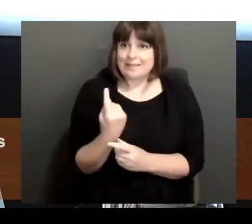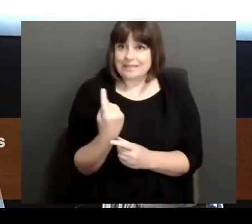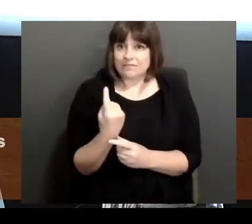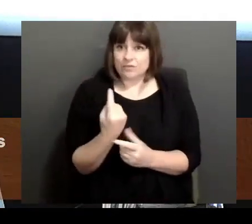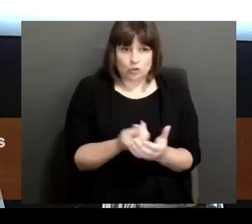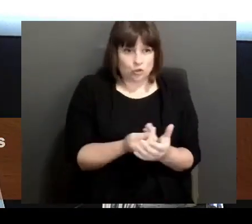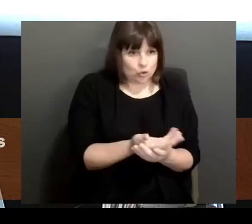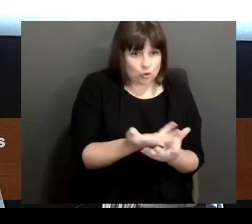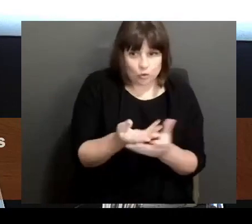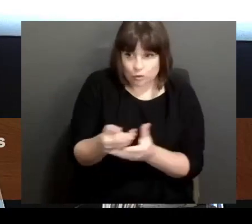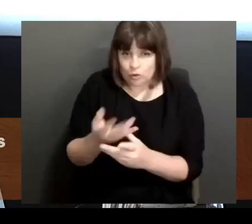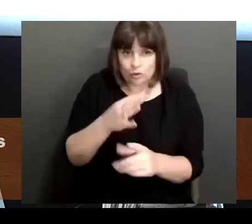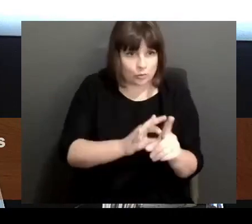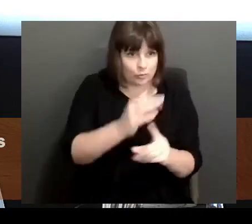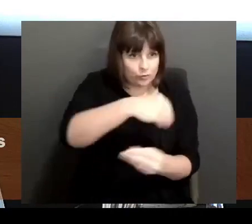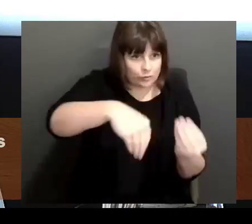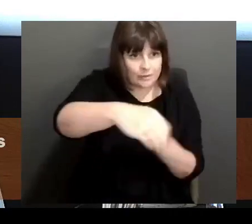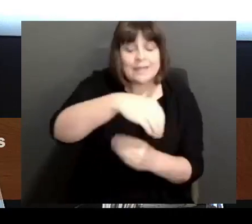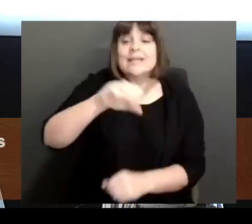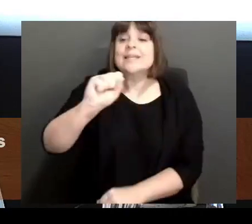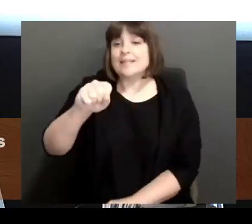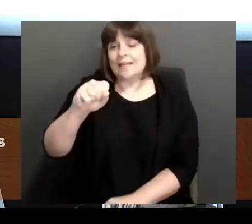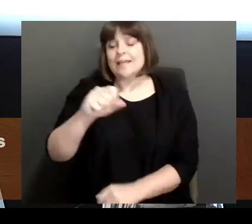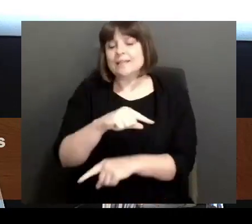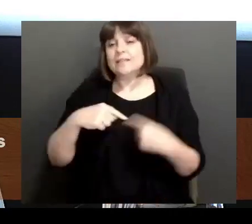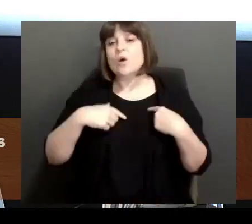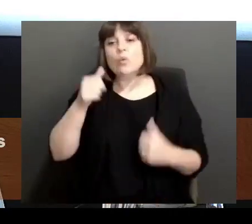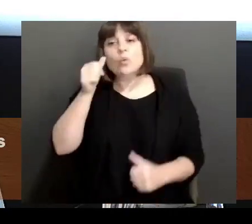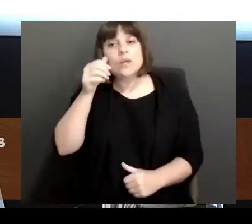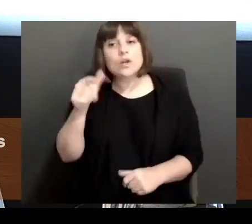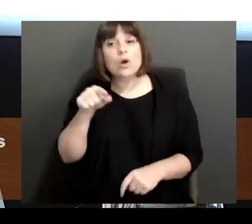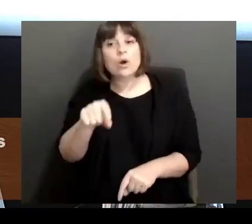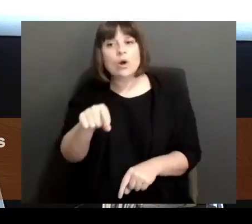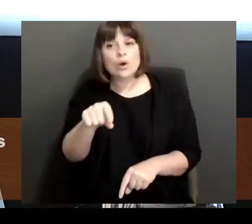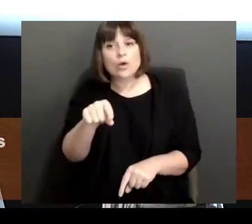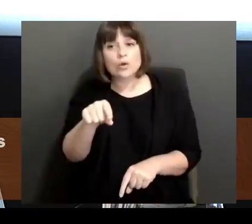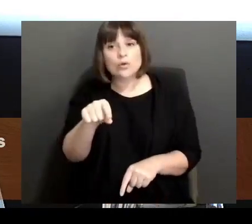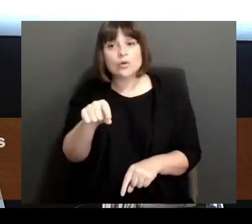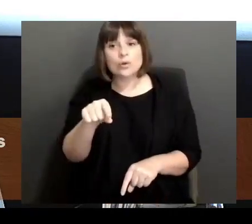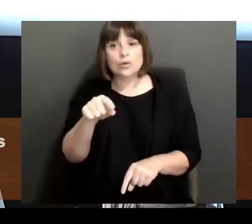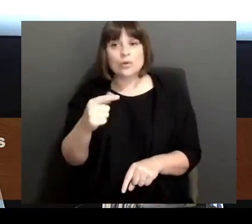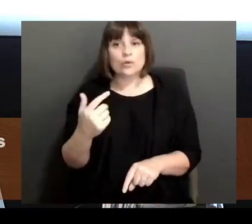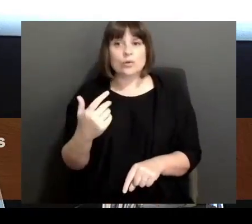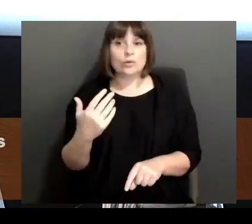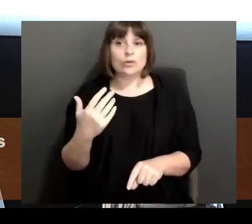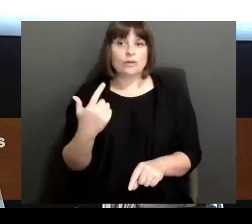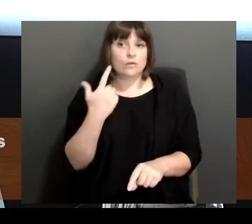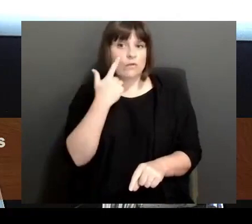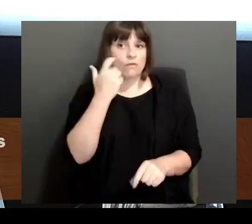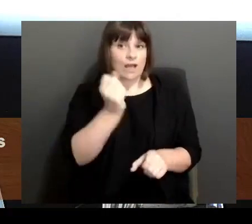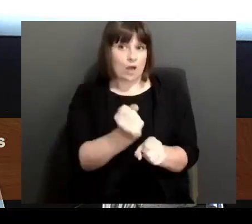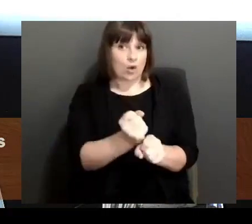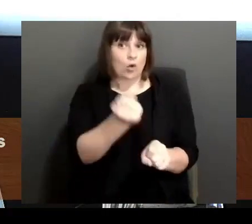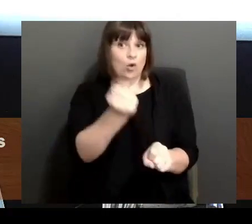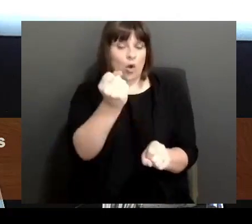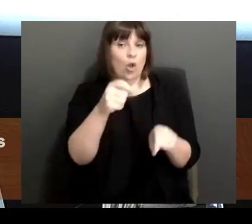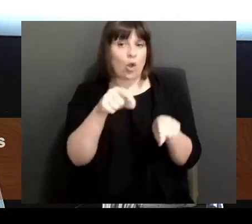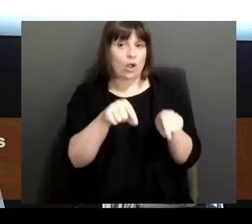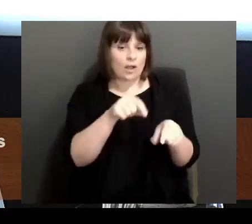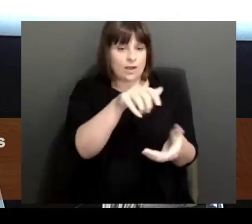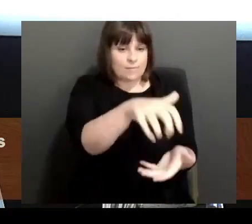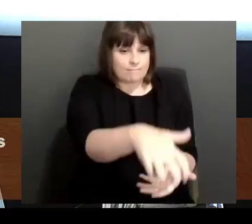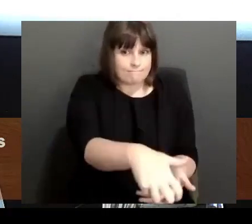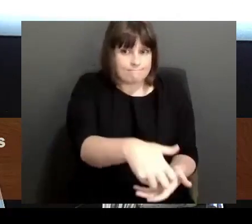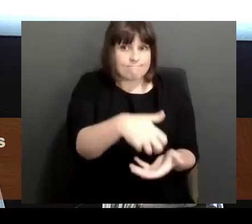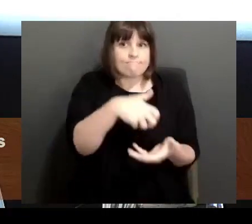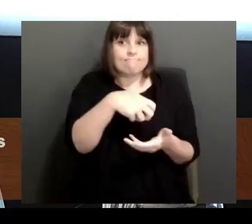we know that with the finding of gold, and therefore its extraction and the wealth that